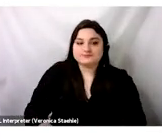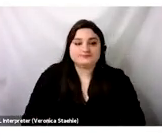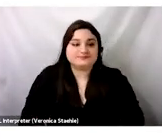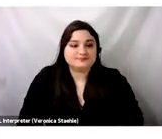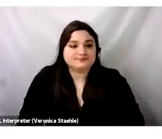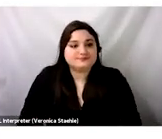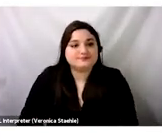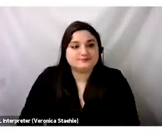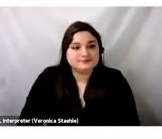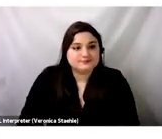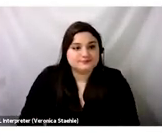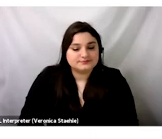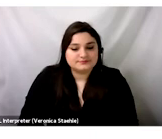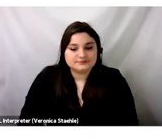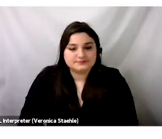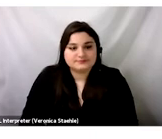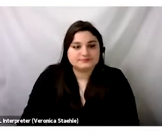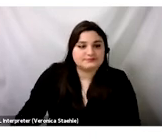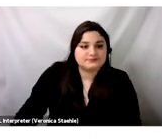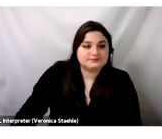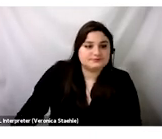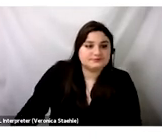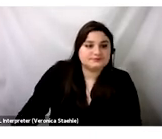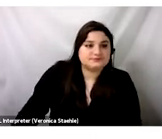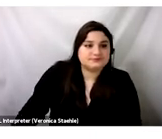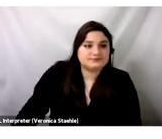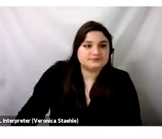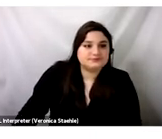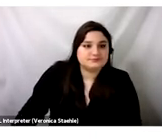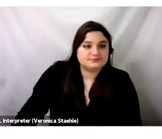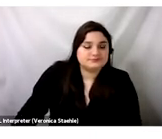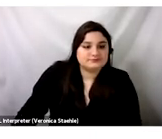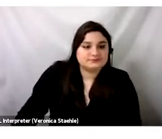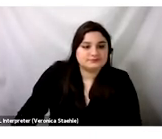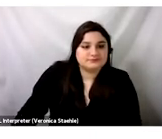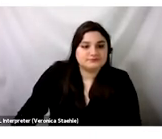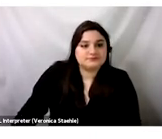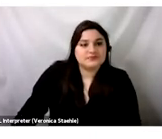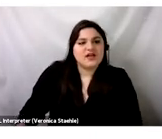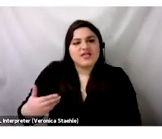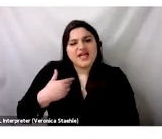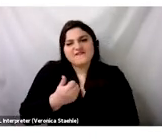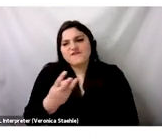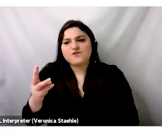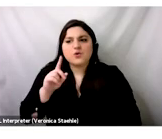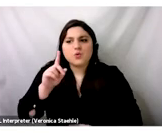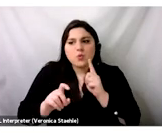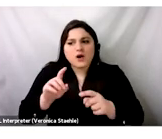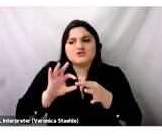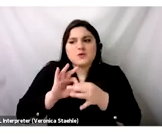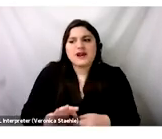So there are a few questions around bioplastics as an alternative, because we know those are really highly marketed